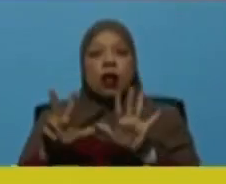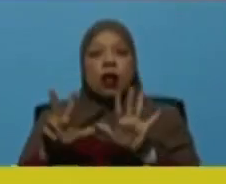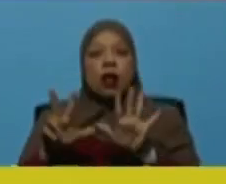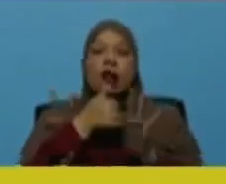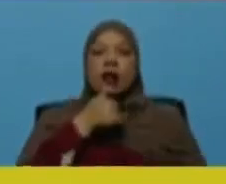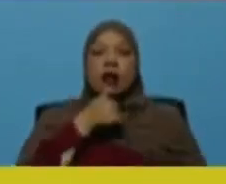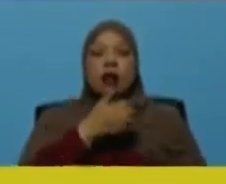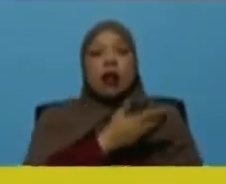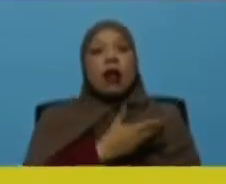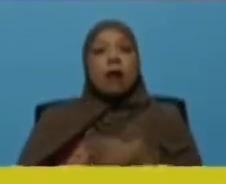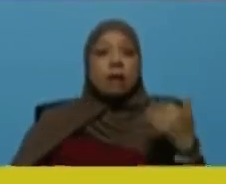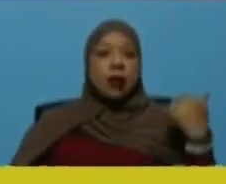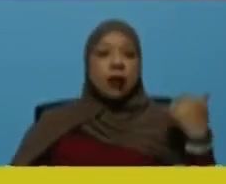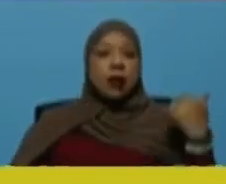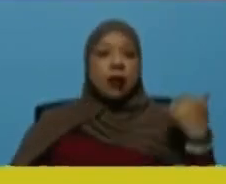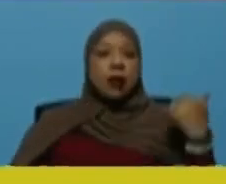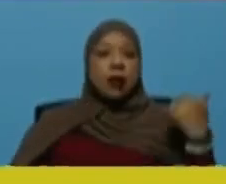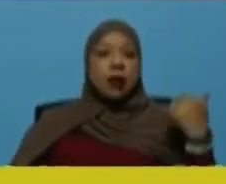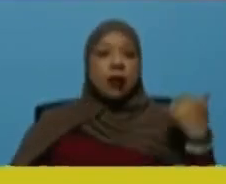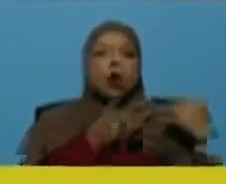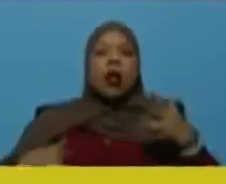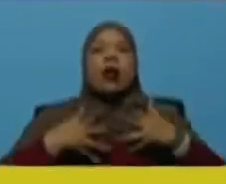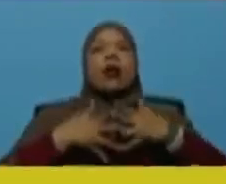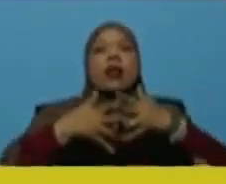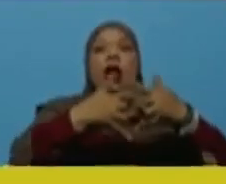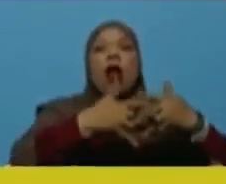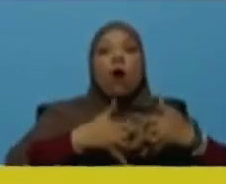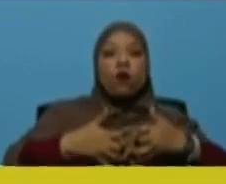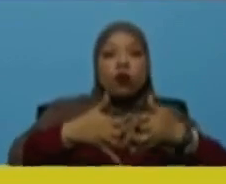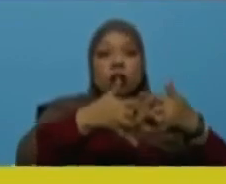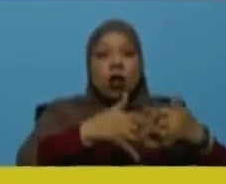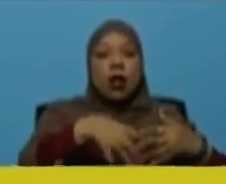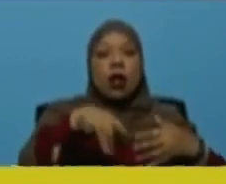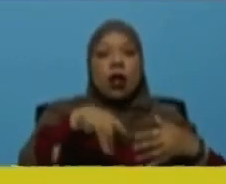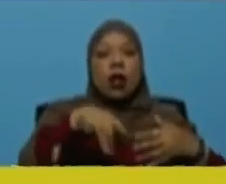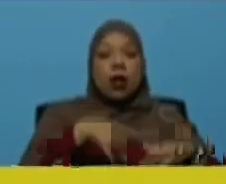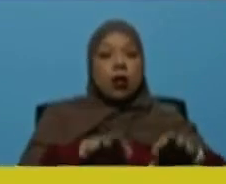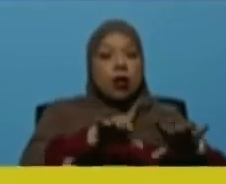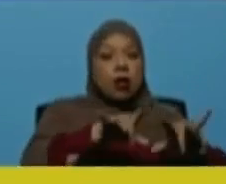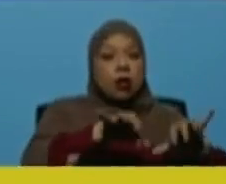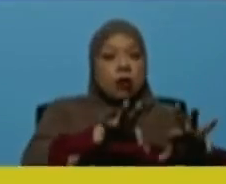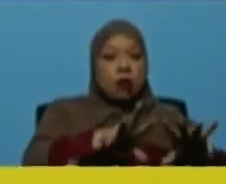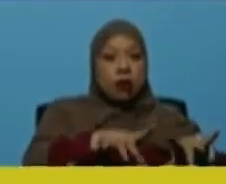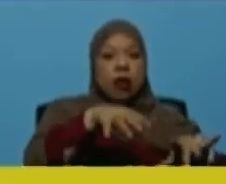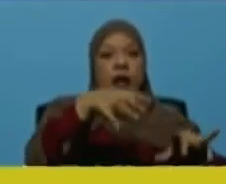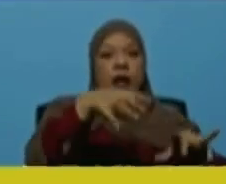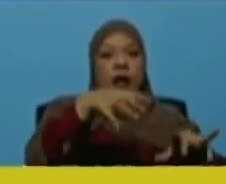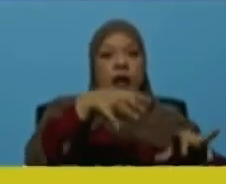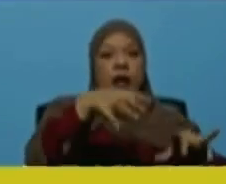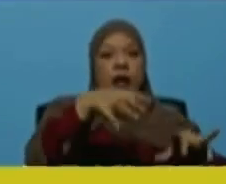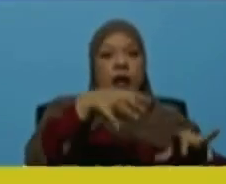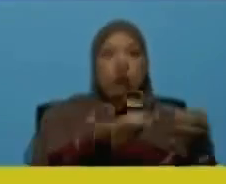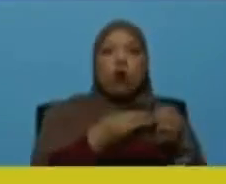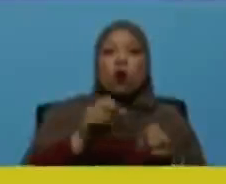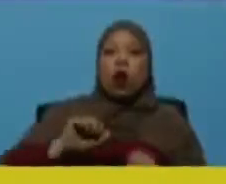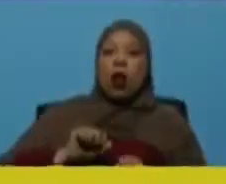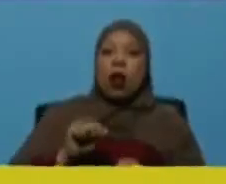1973? President Richard Nixon, Secretary of State, and the CIA.